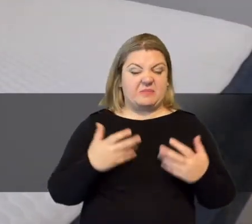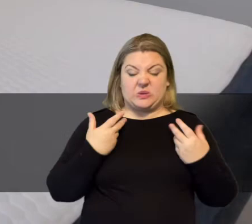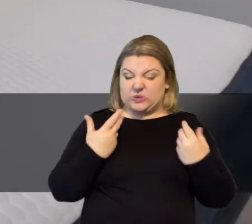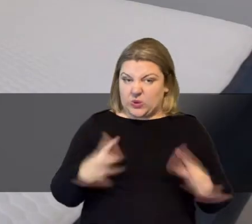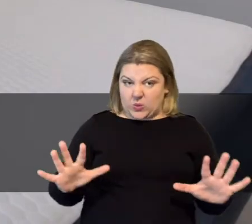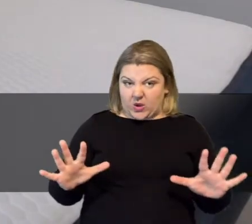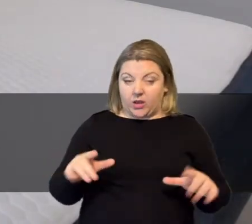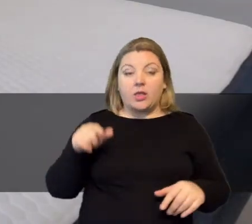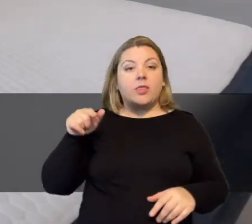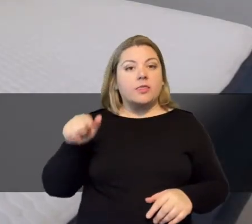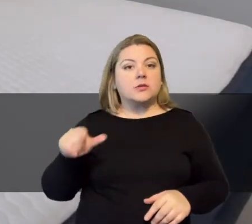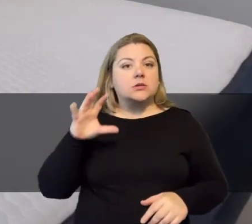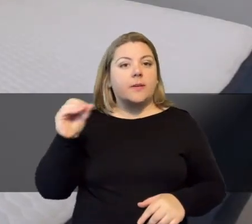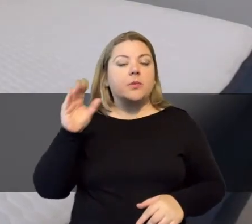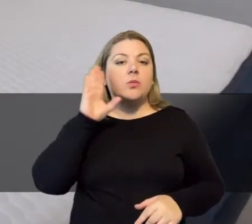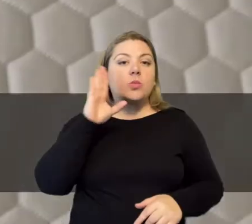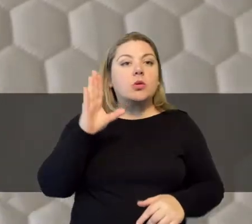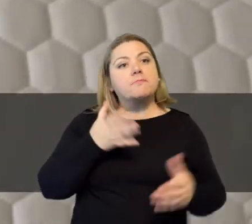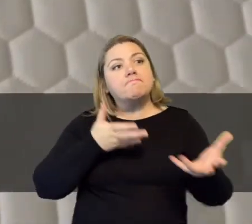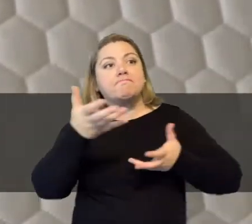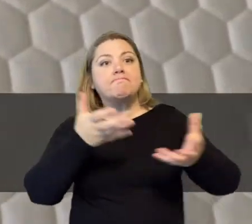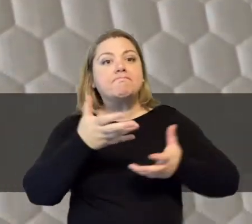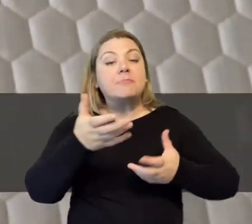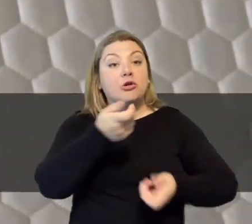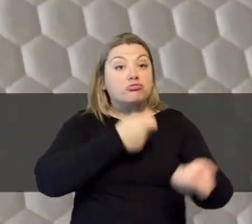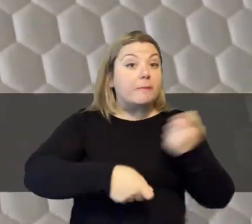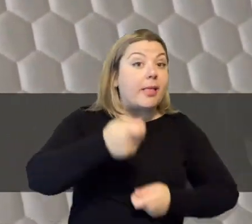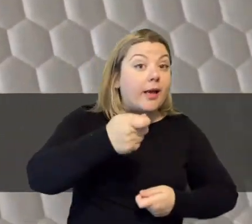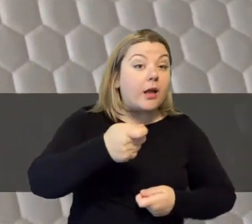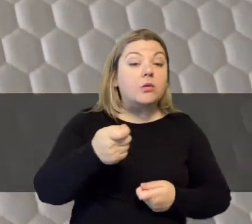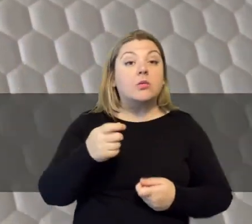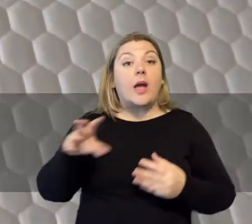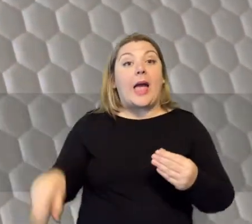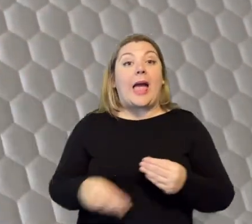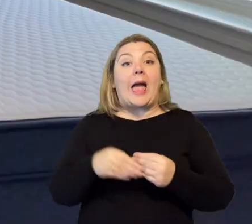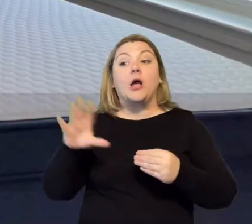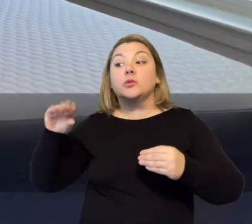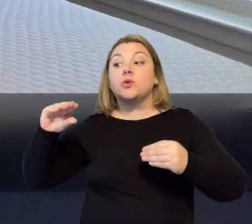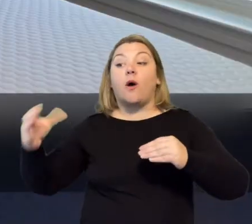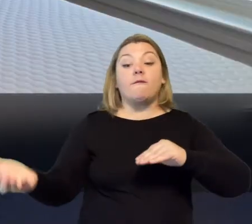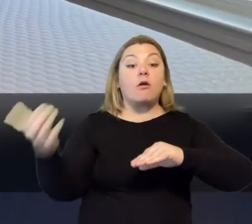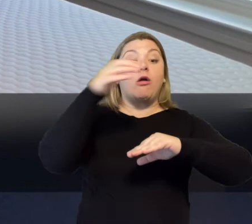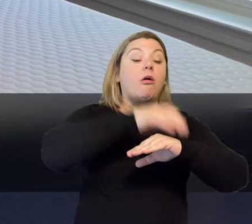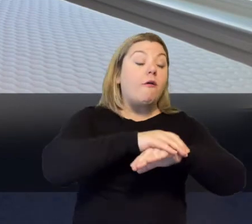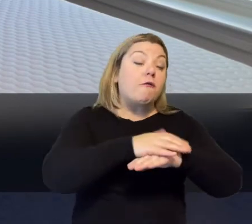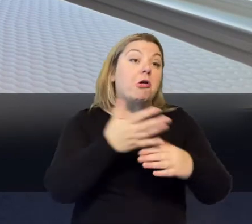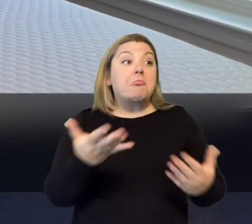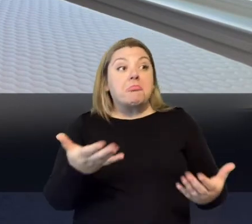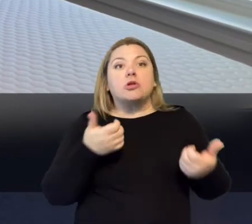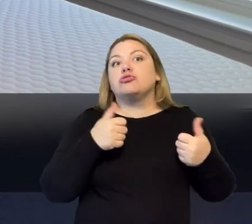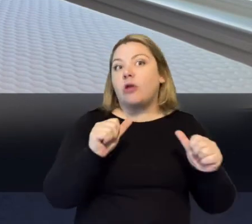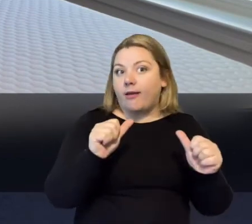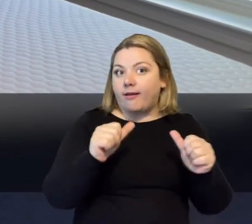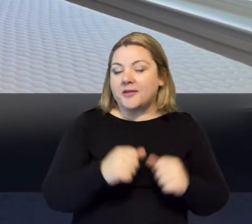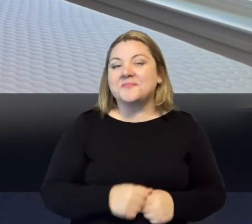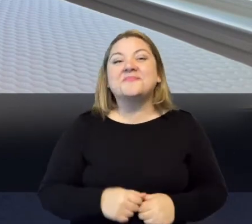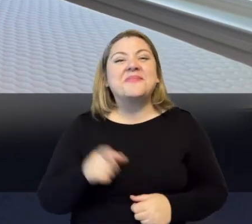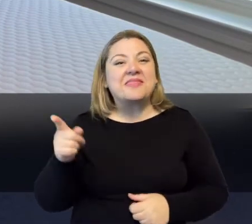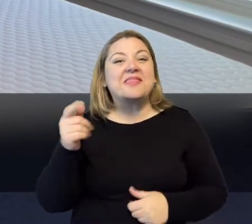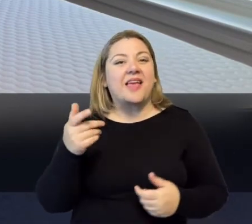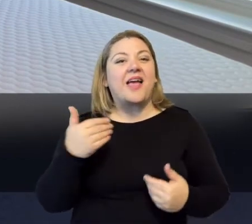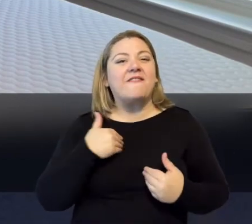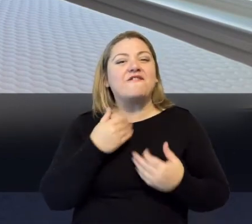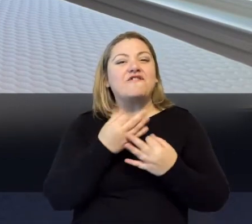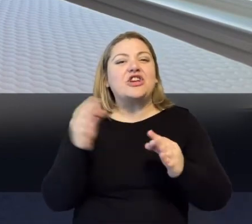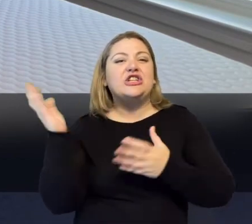an exchange to get you the mattress you want, or even offer maybe a topper of some sort. They do offer free shipping within the United